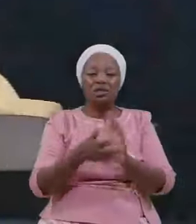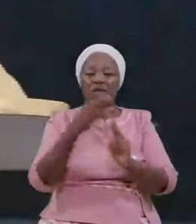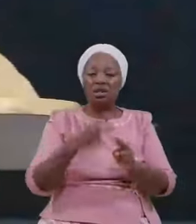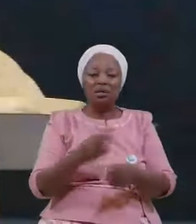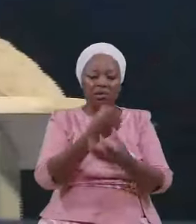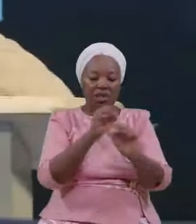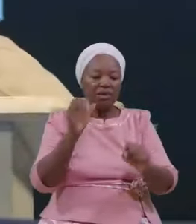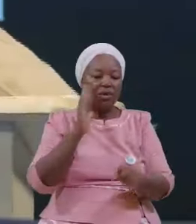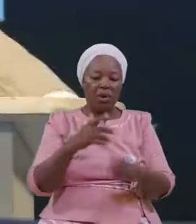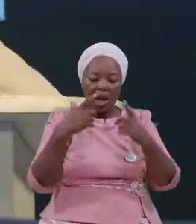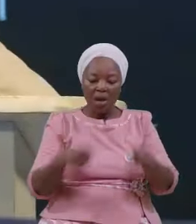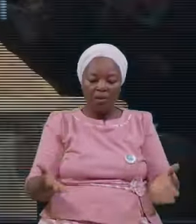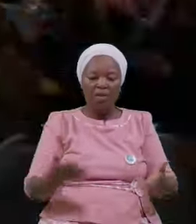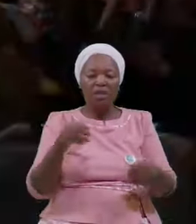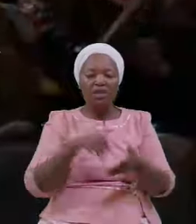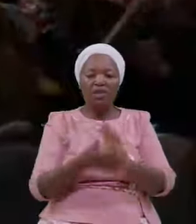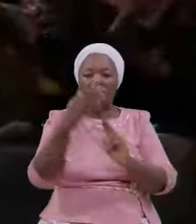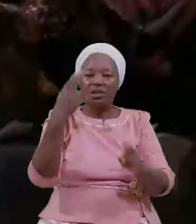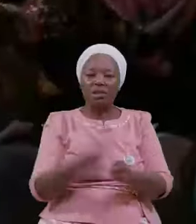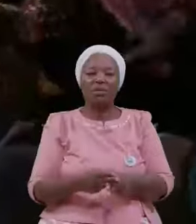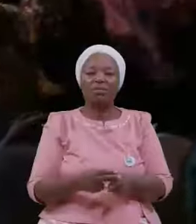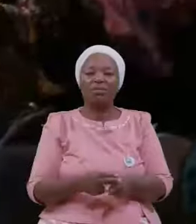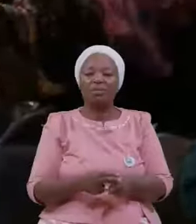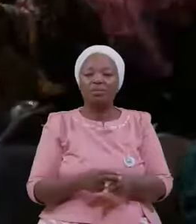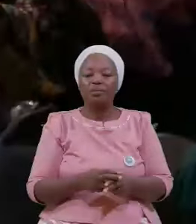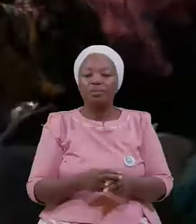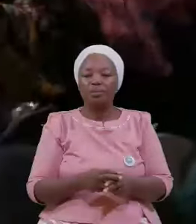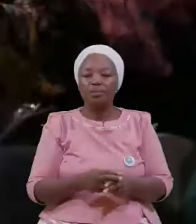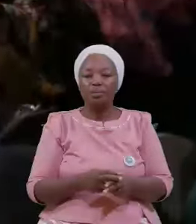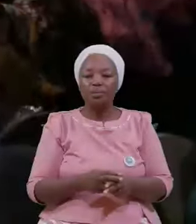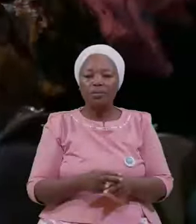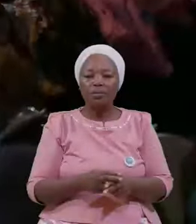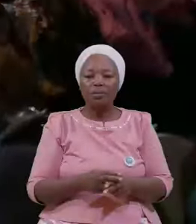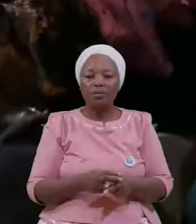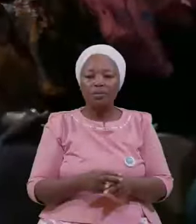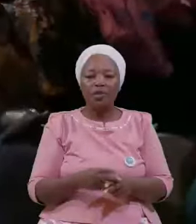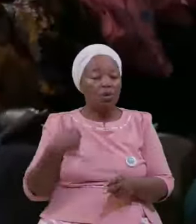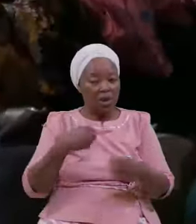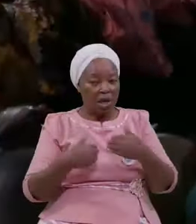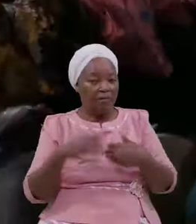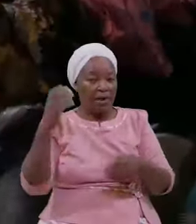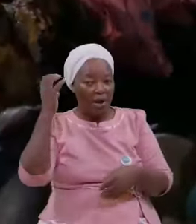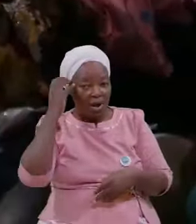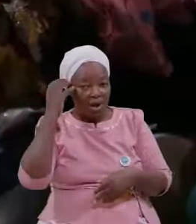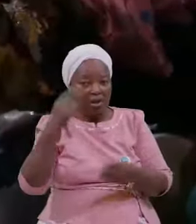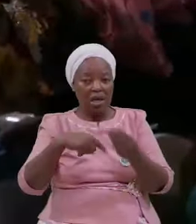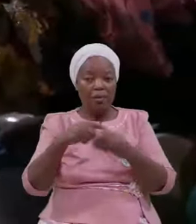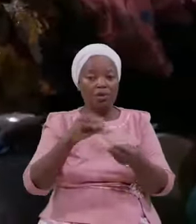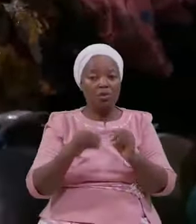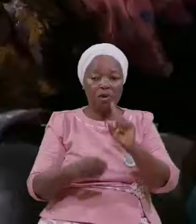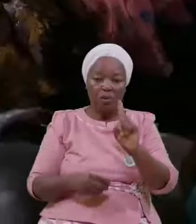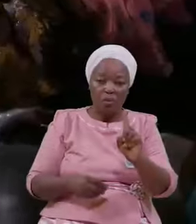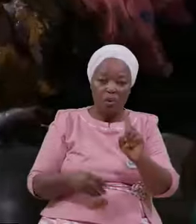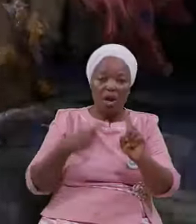In Jesus' name. We've heard about, number one, the